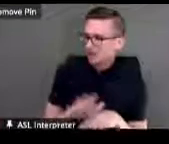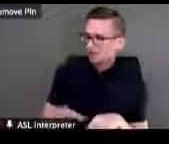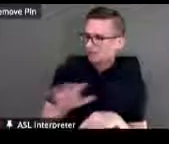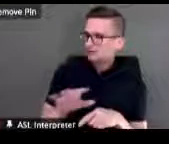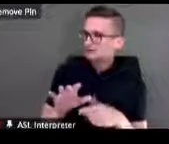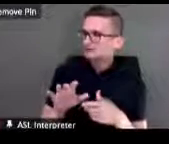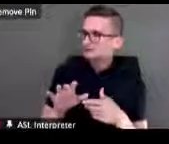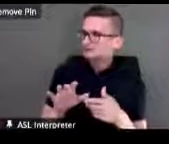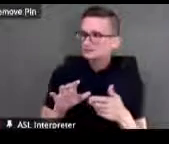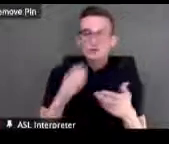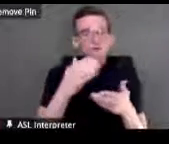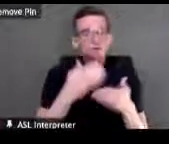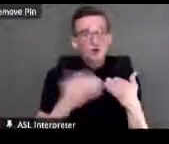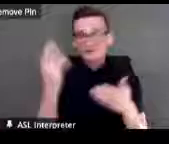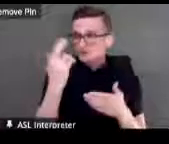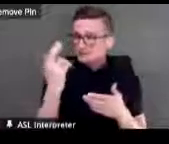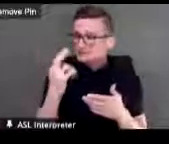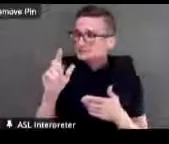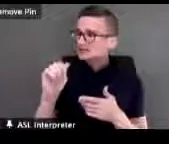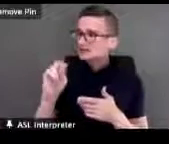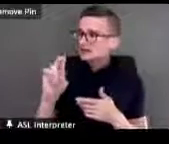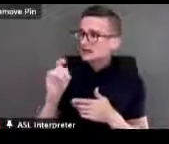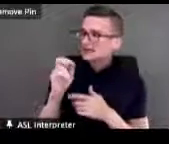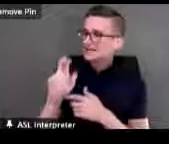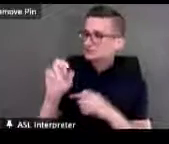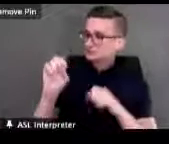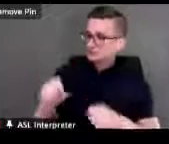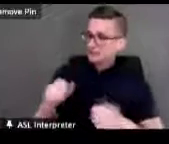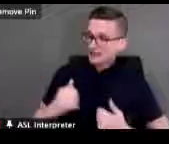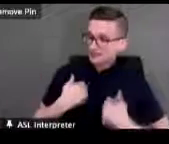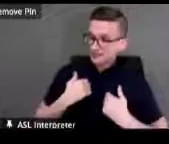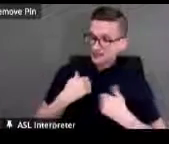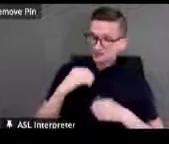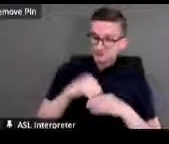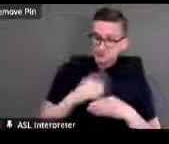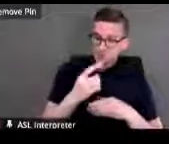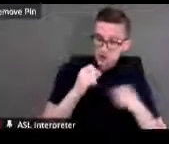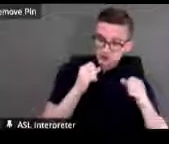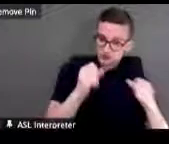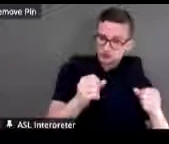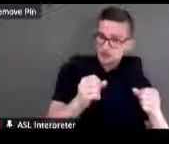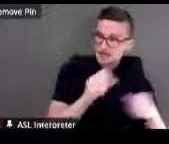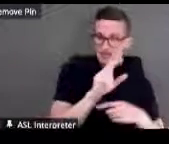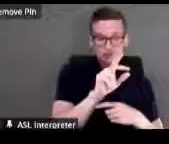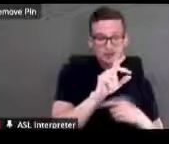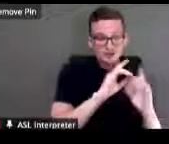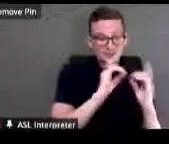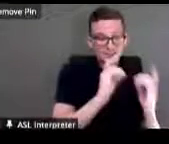and depending on the street, be in the 23rd district and then across the street be the 25th